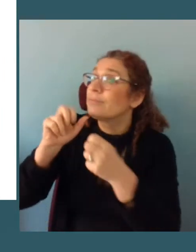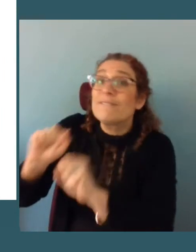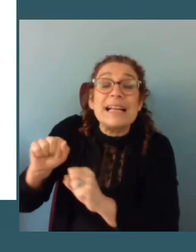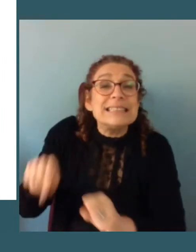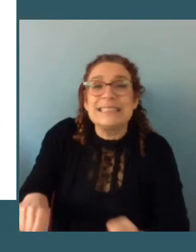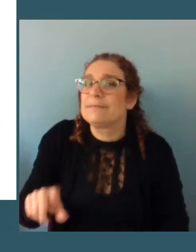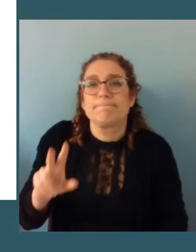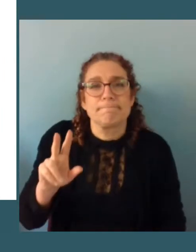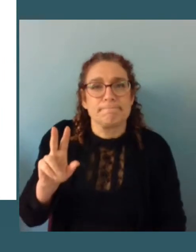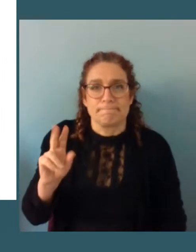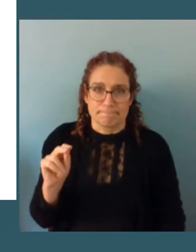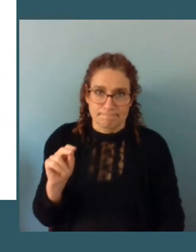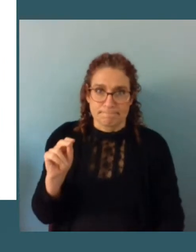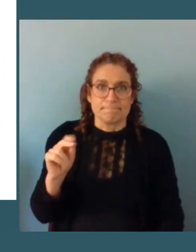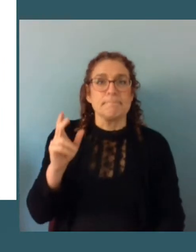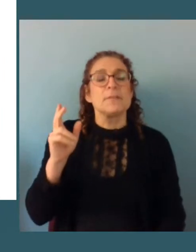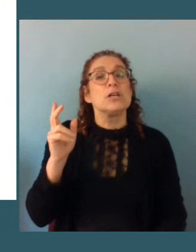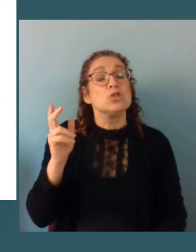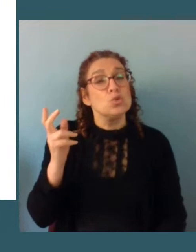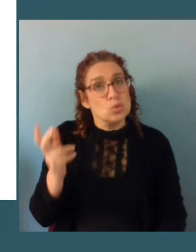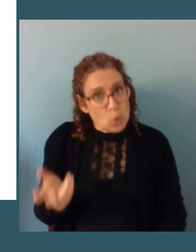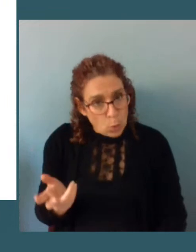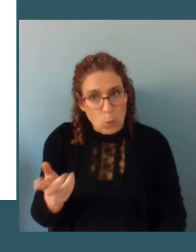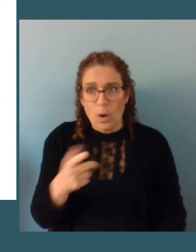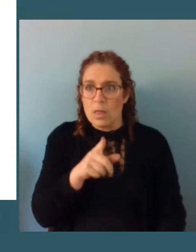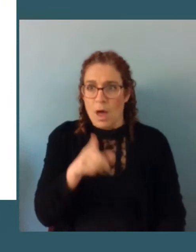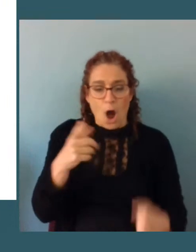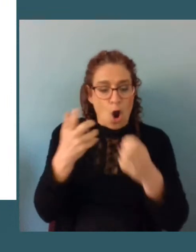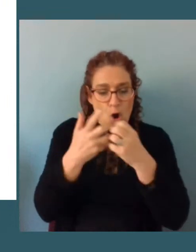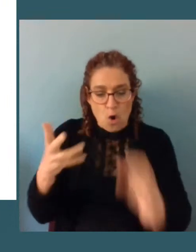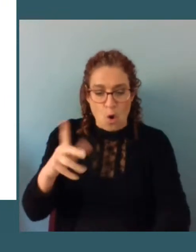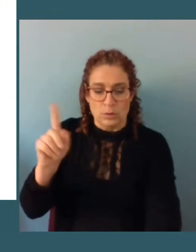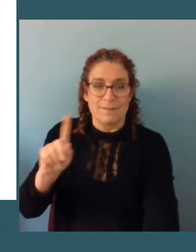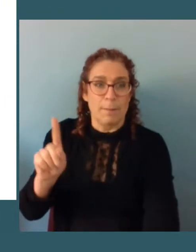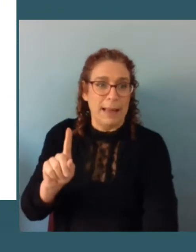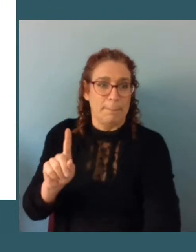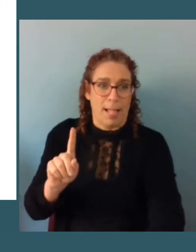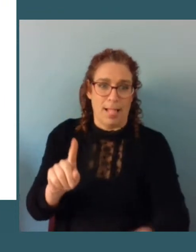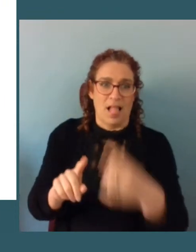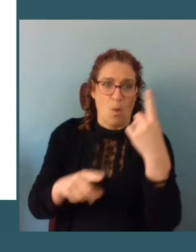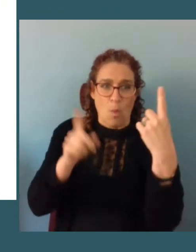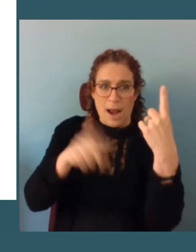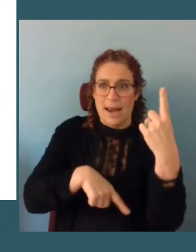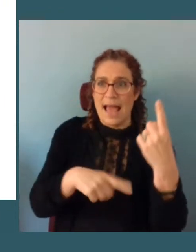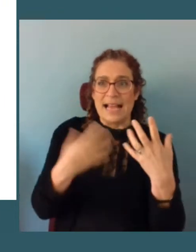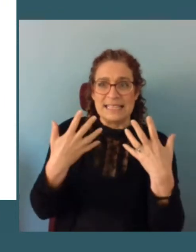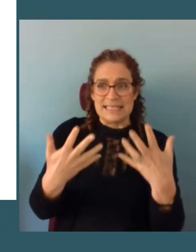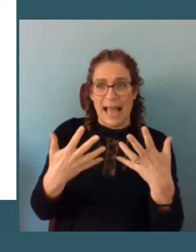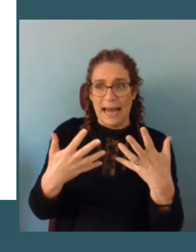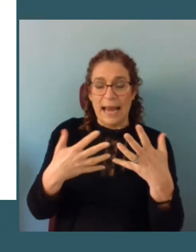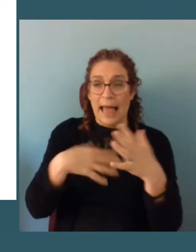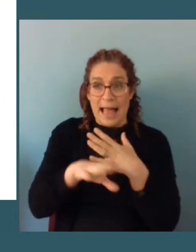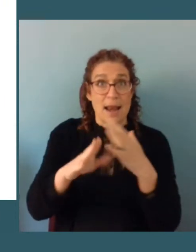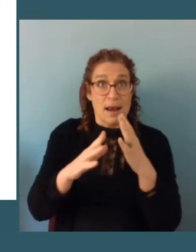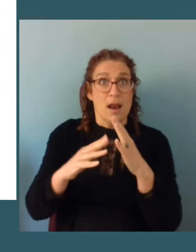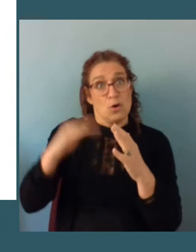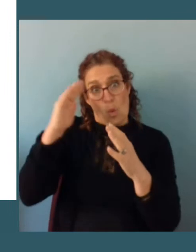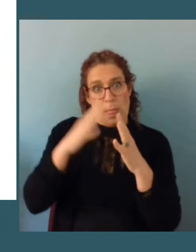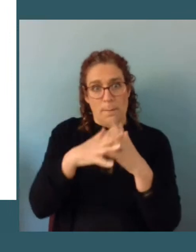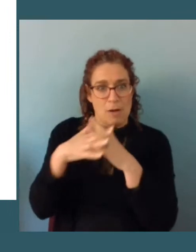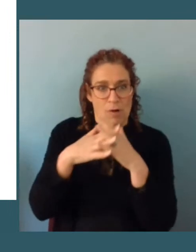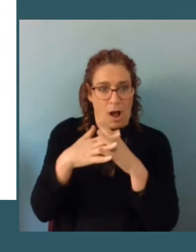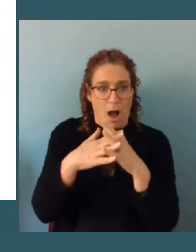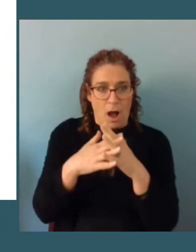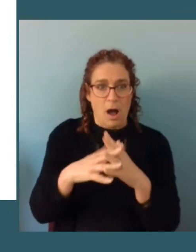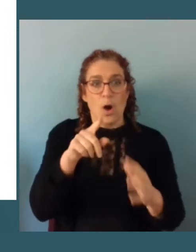We know that there are a great number of individuals, 1 in 10 in fact in Western Europe and North America, who will carry the